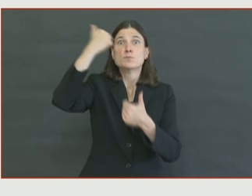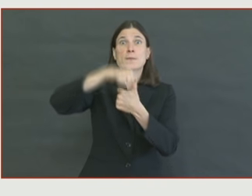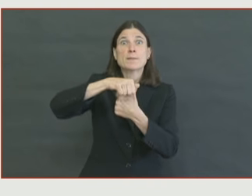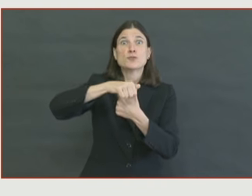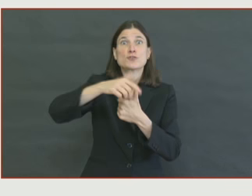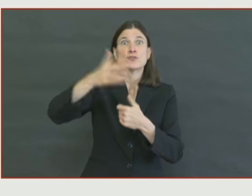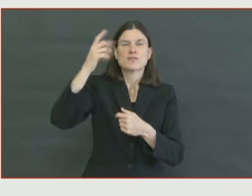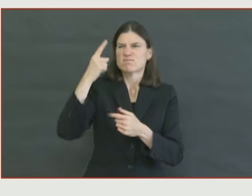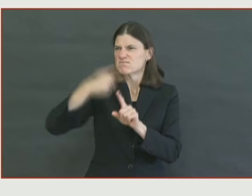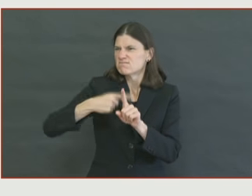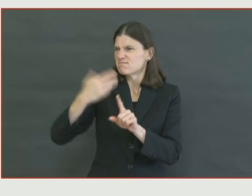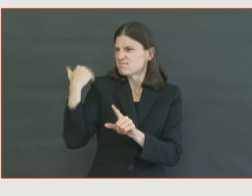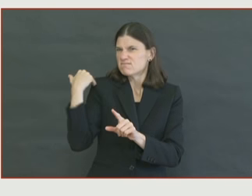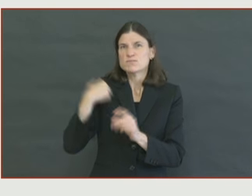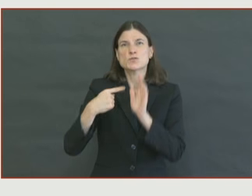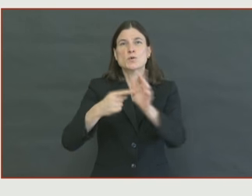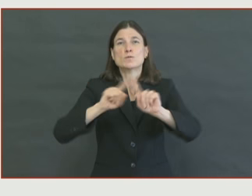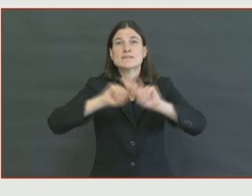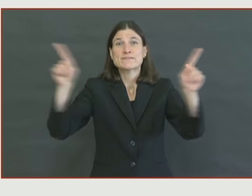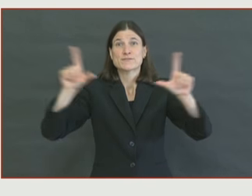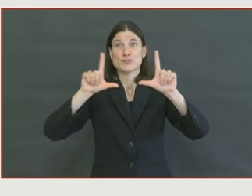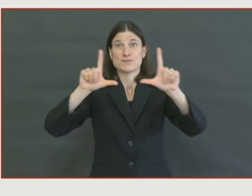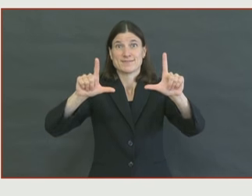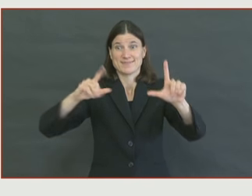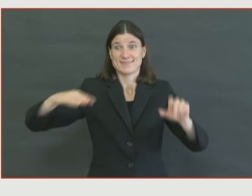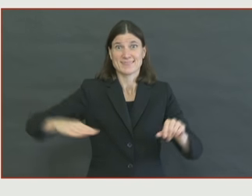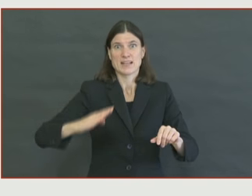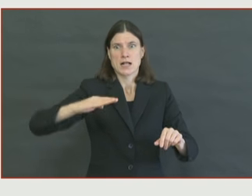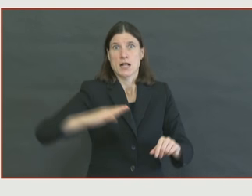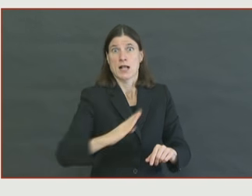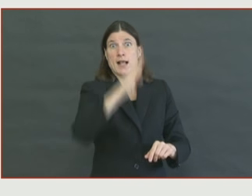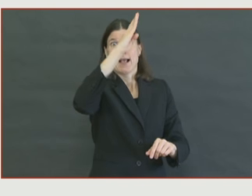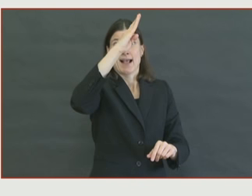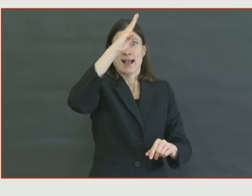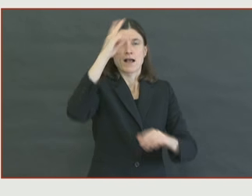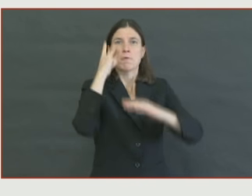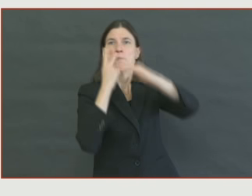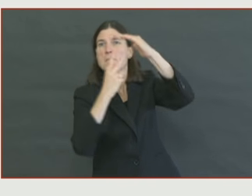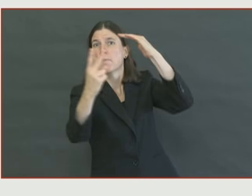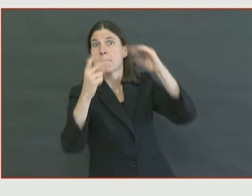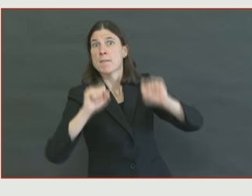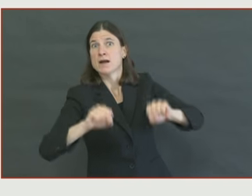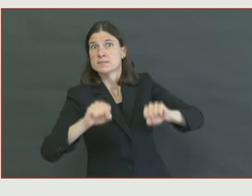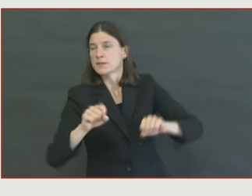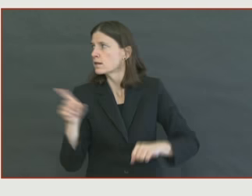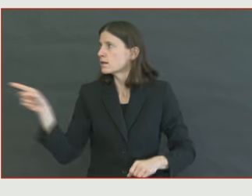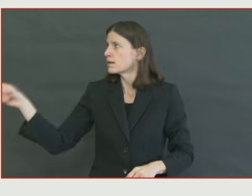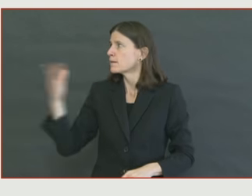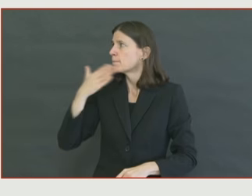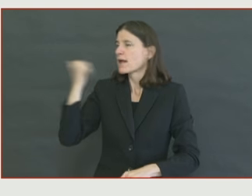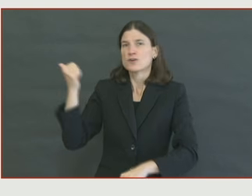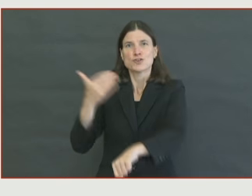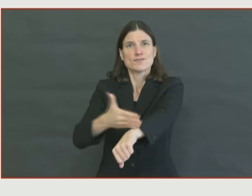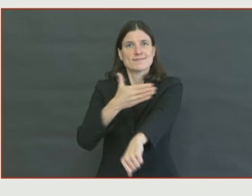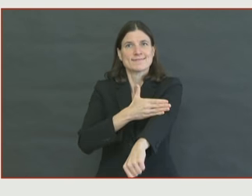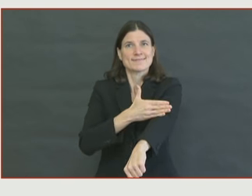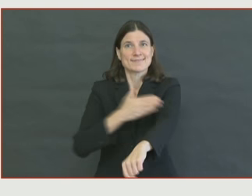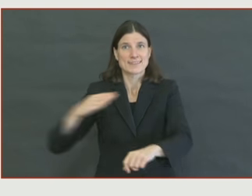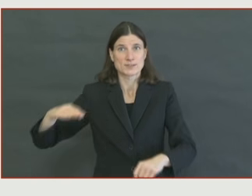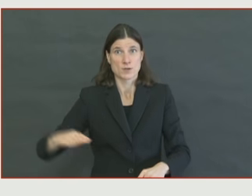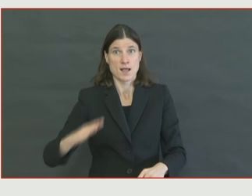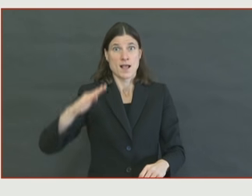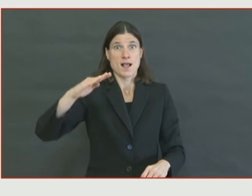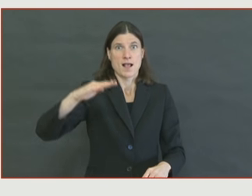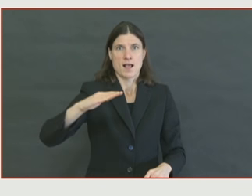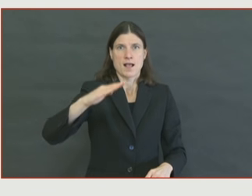And as you can see, had we continued on that blue line trajectory, the numbers obviously would have looked